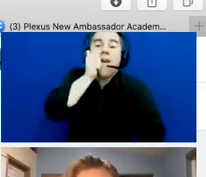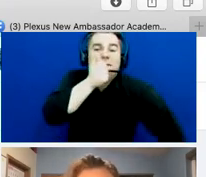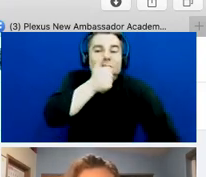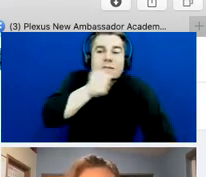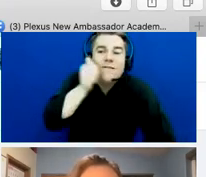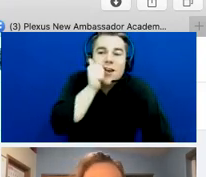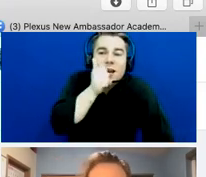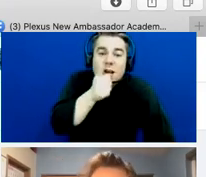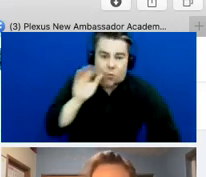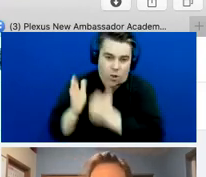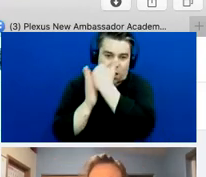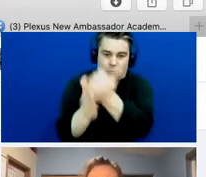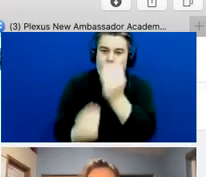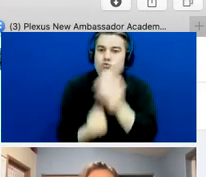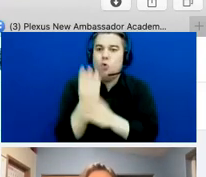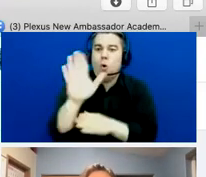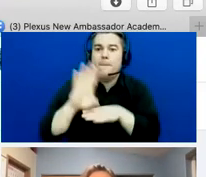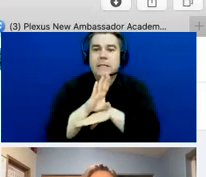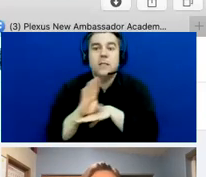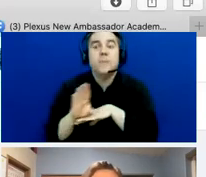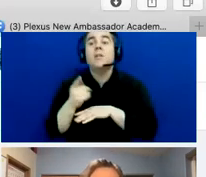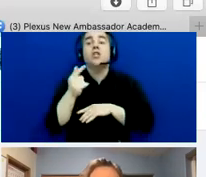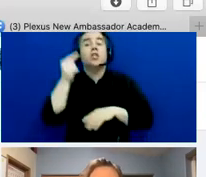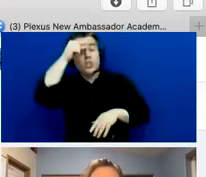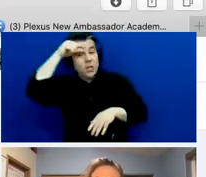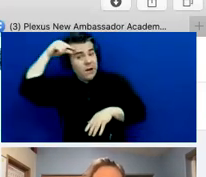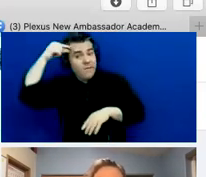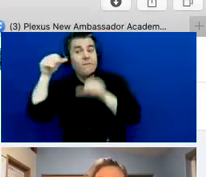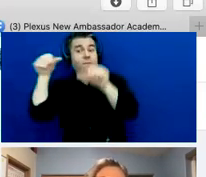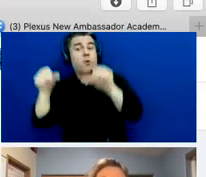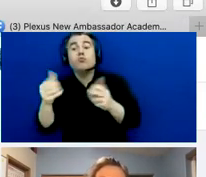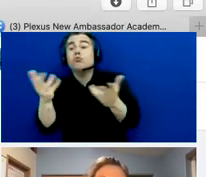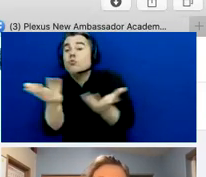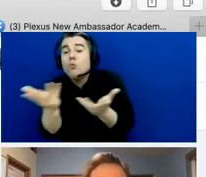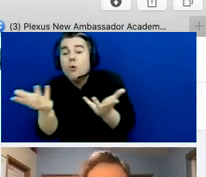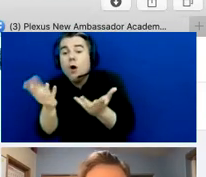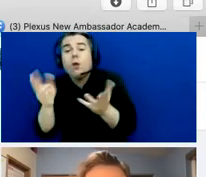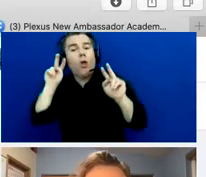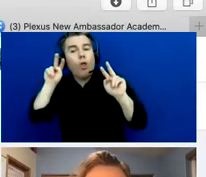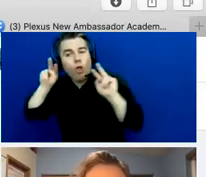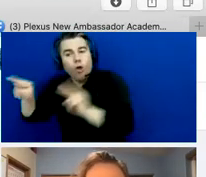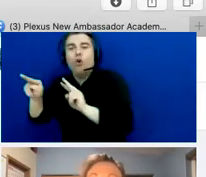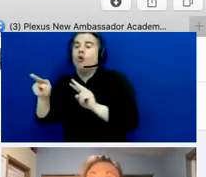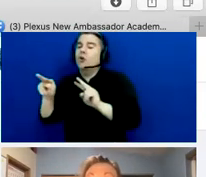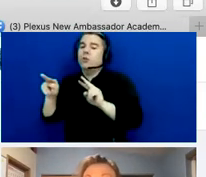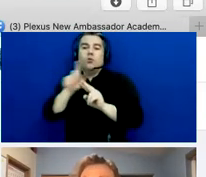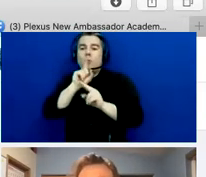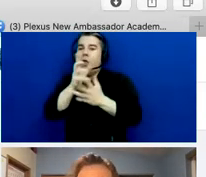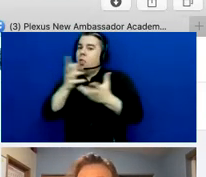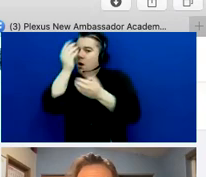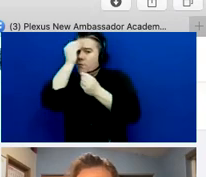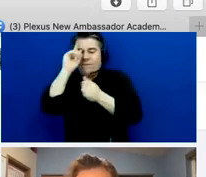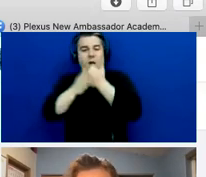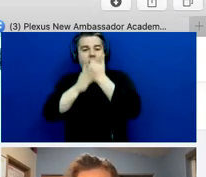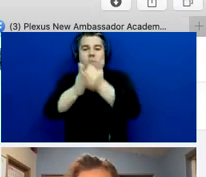your business. See what Genevieve has posted. See what's happening. This is a powerhouse of information for